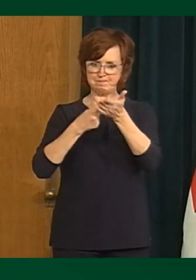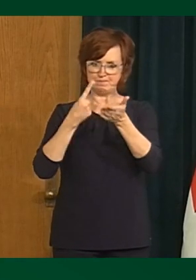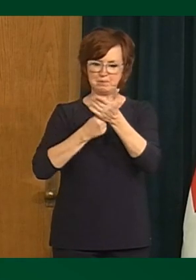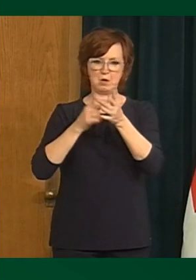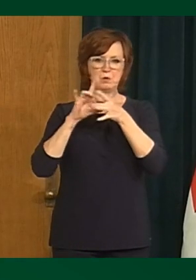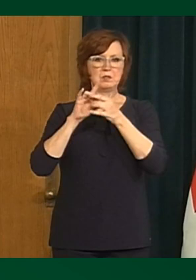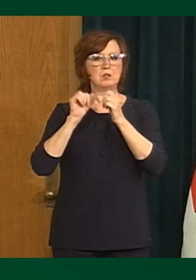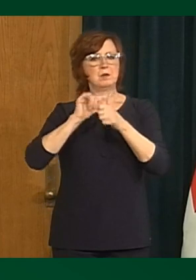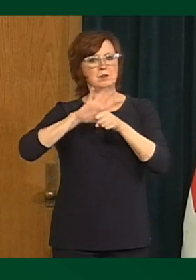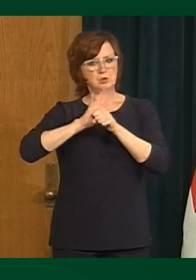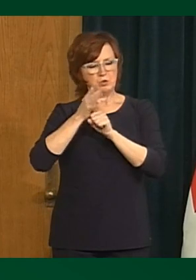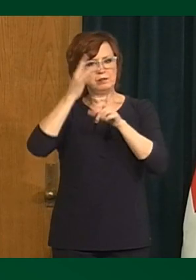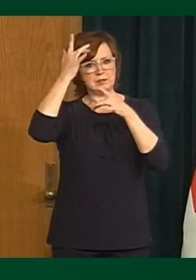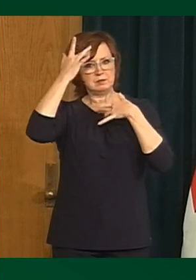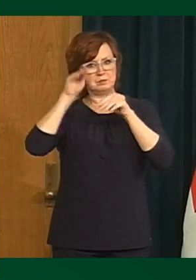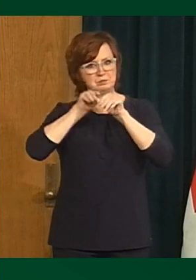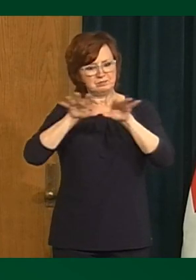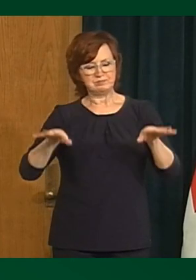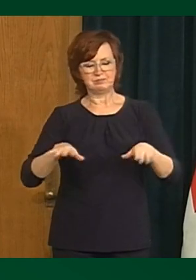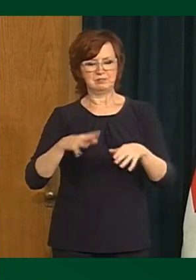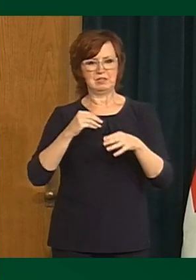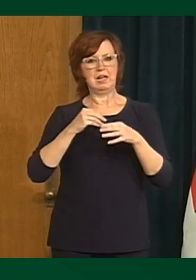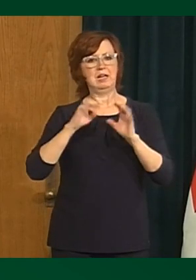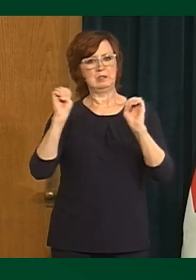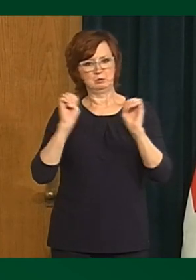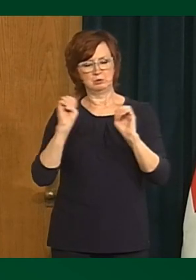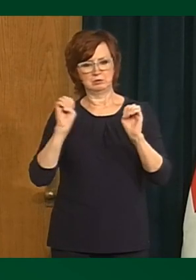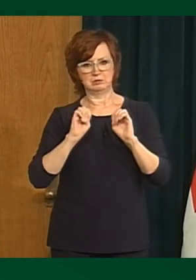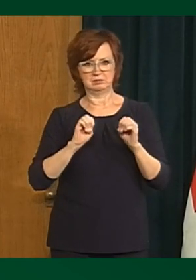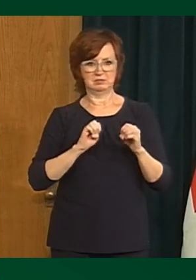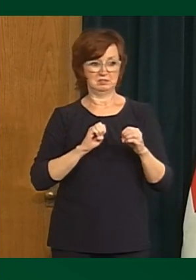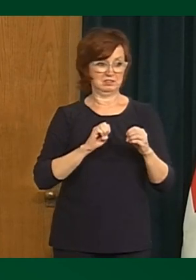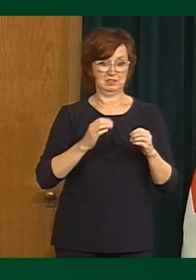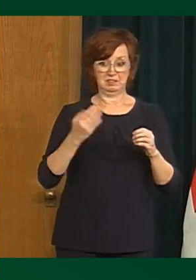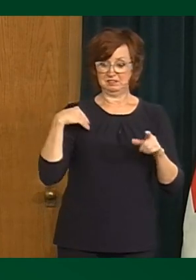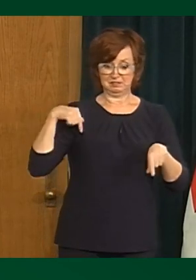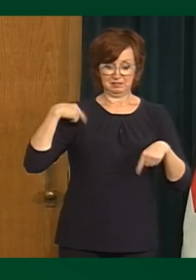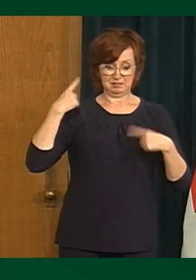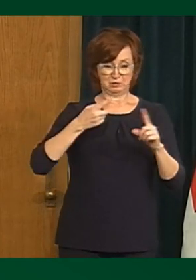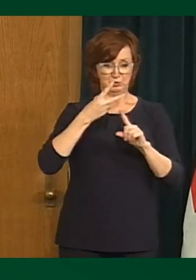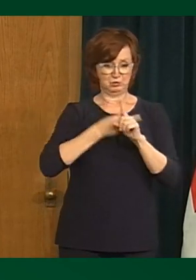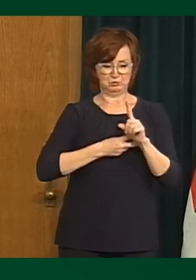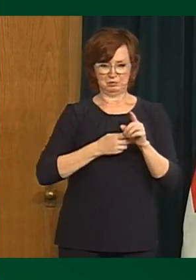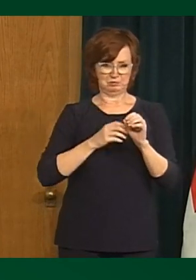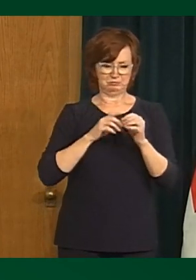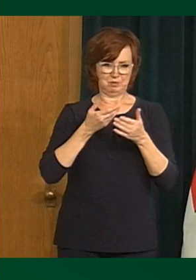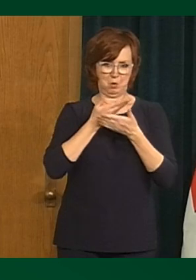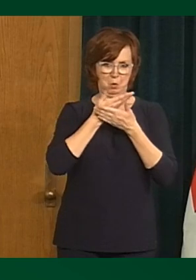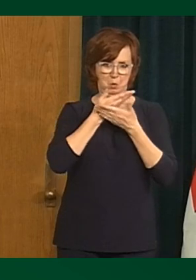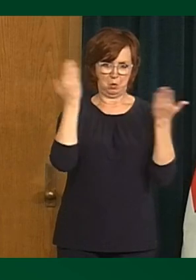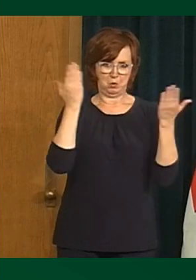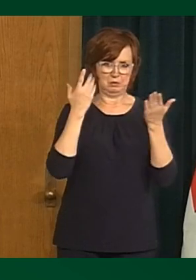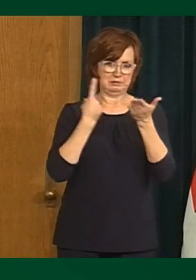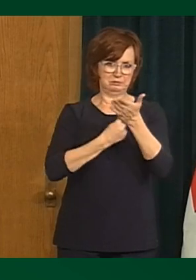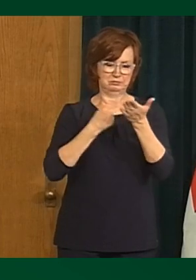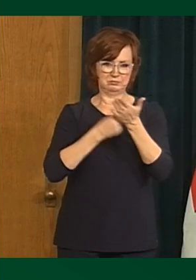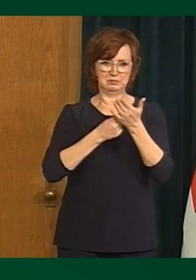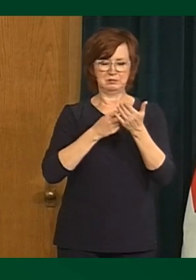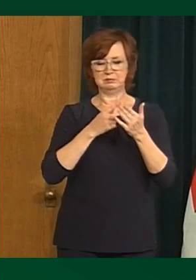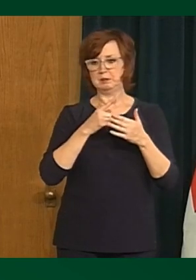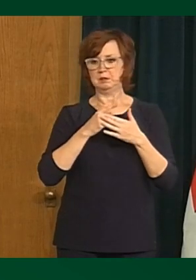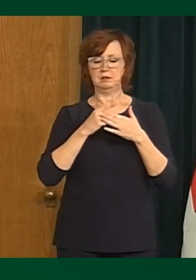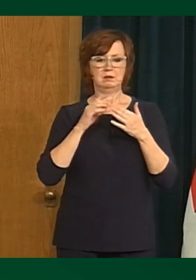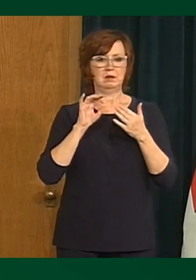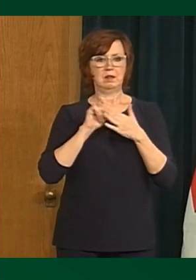far fewer routine proceedings, for instance, like question period, things like that across the nation. So we're looking at what's